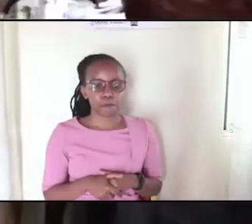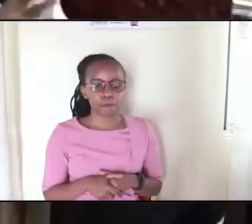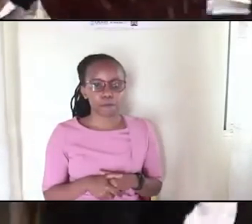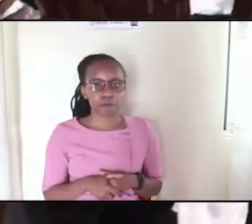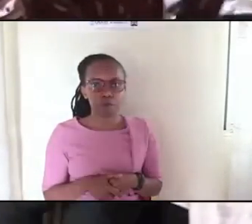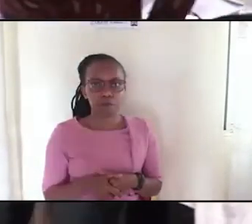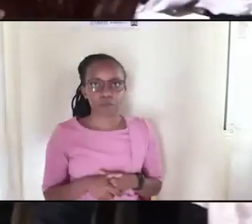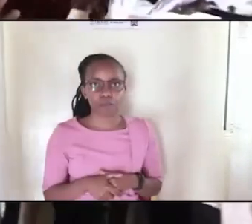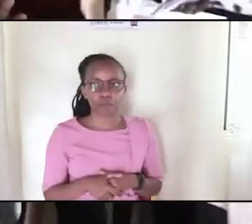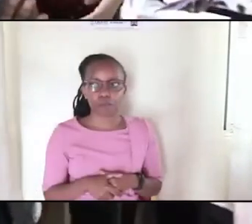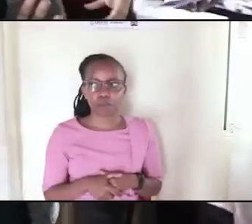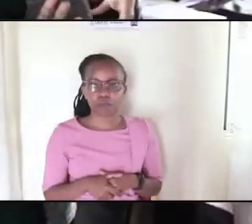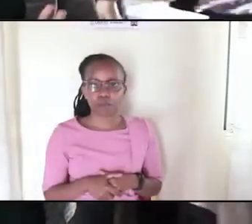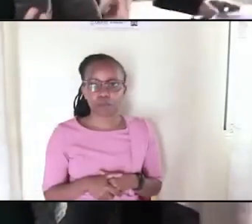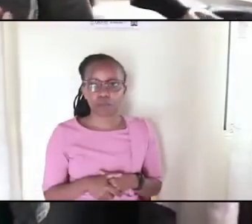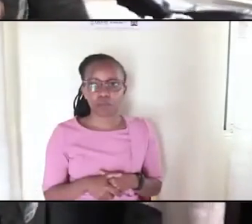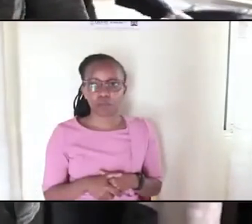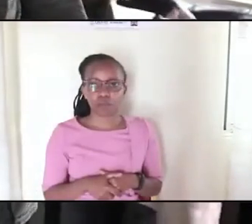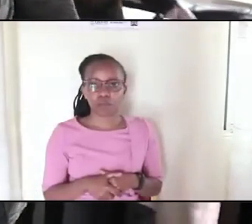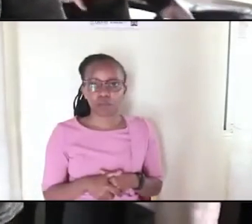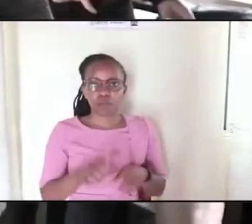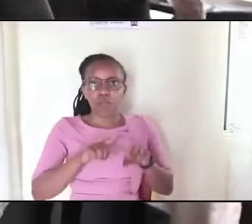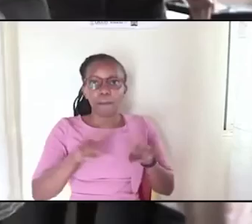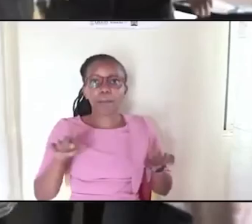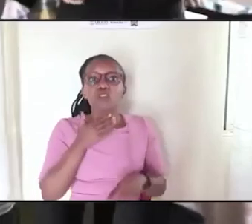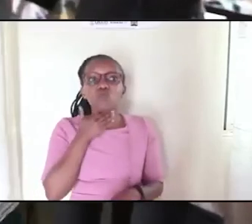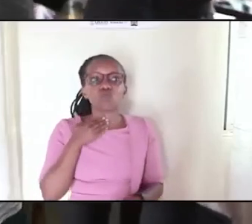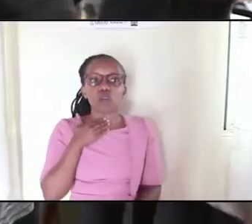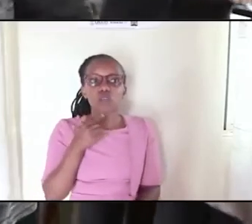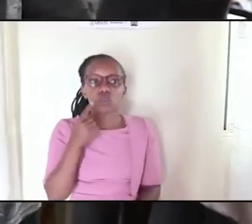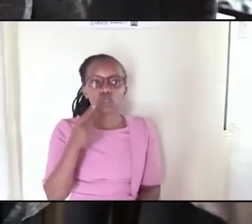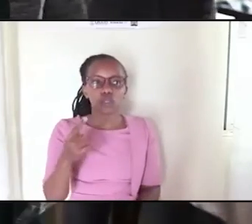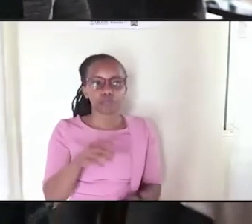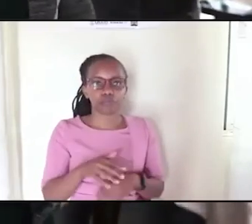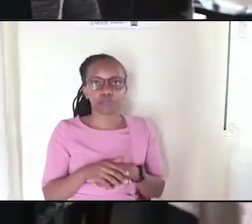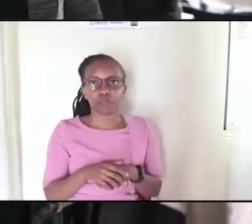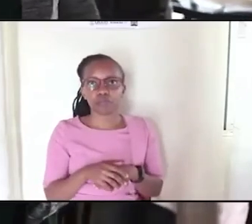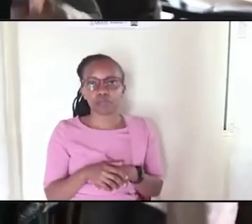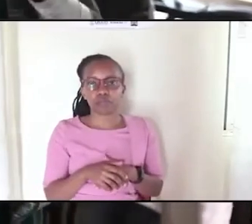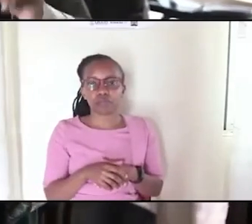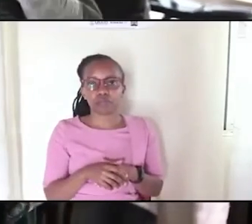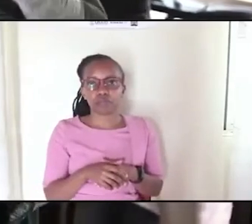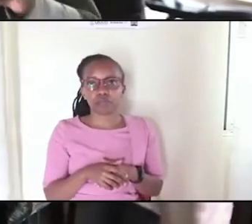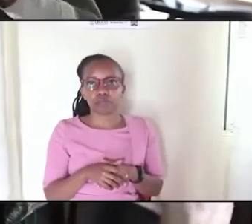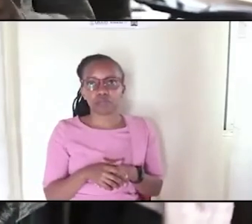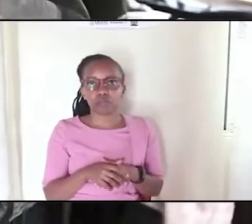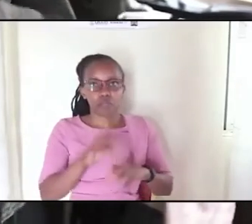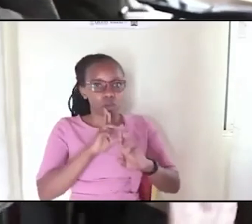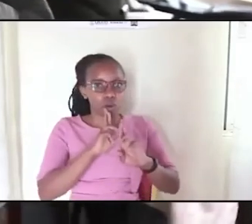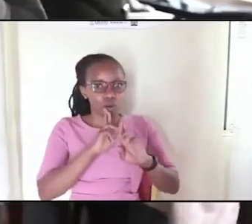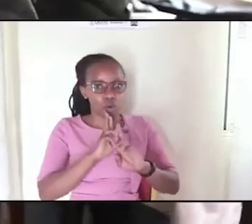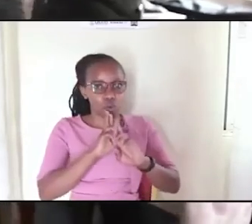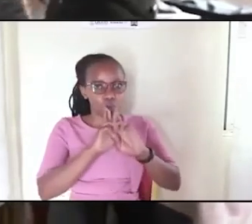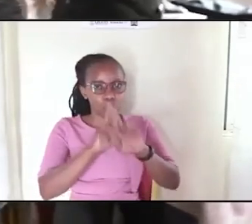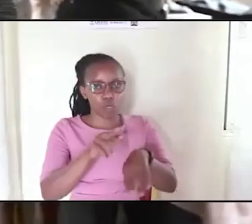a vote of thanks, definitely. But I just want to say, as we put this together, this report